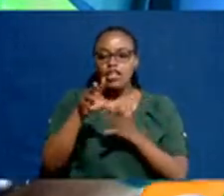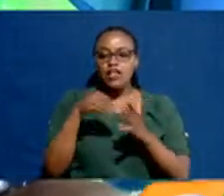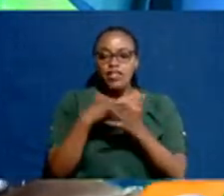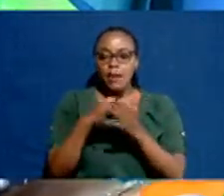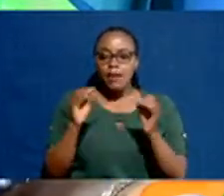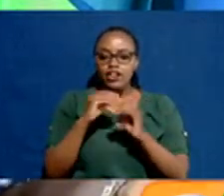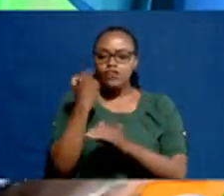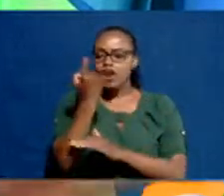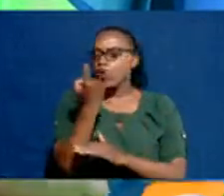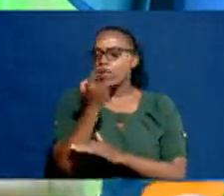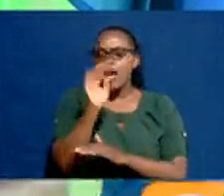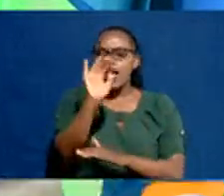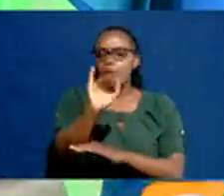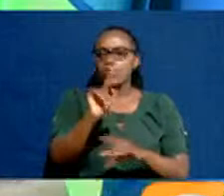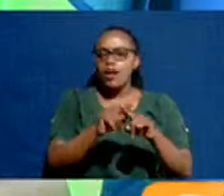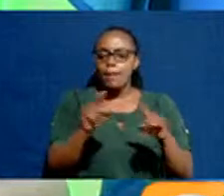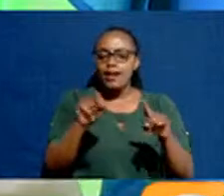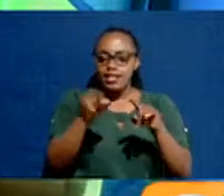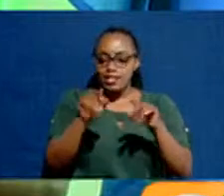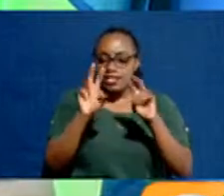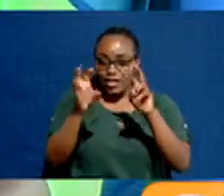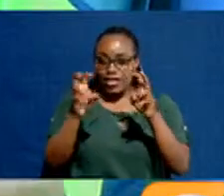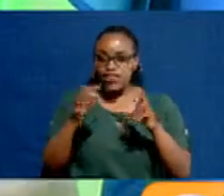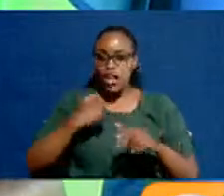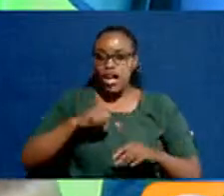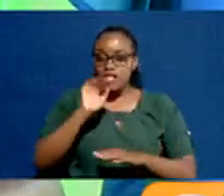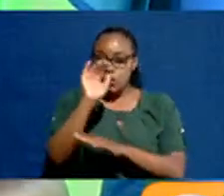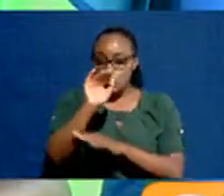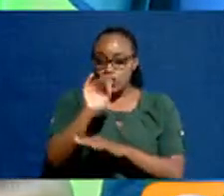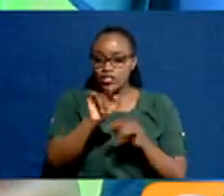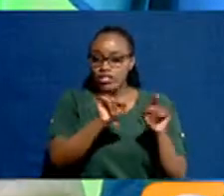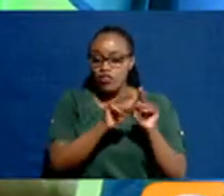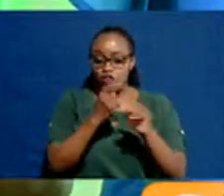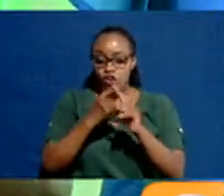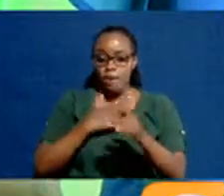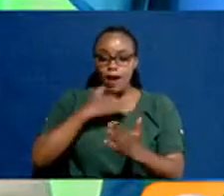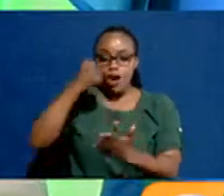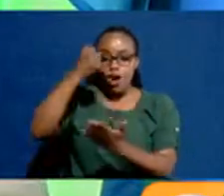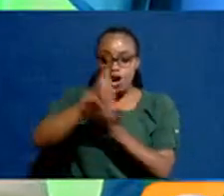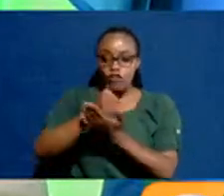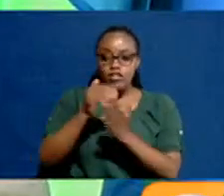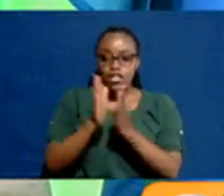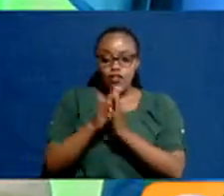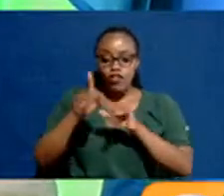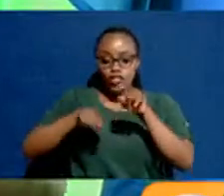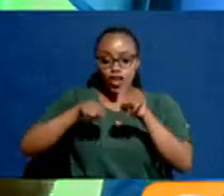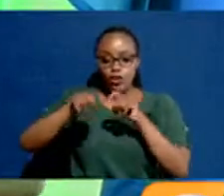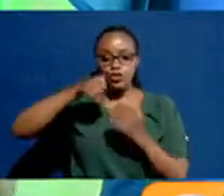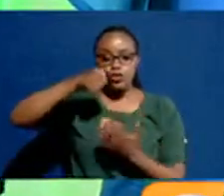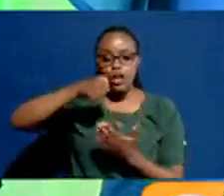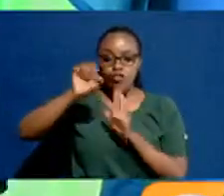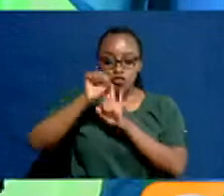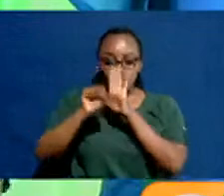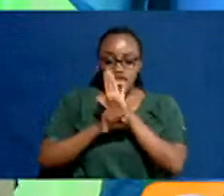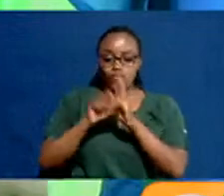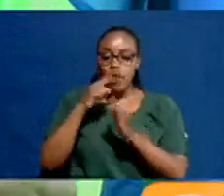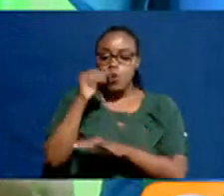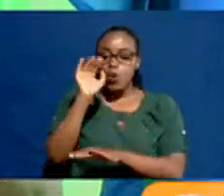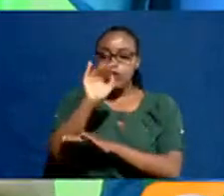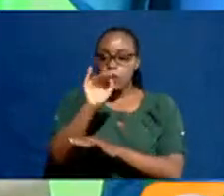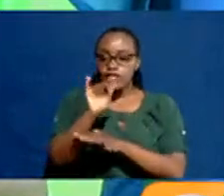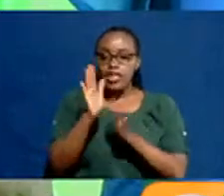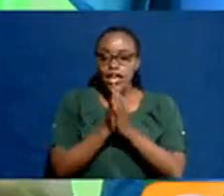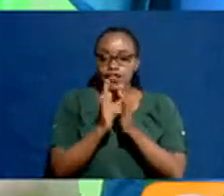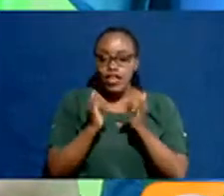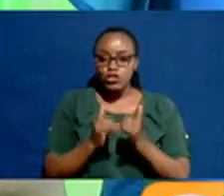request is just a request. But in this matter, no request was made from my office. It is the controller of State House who made a request, and they